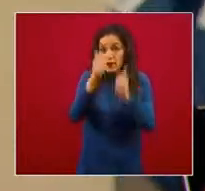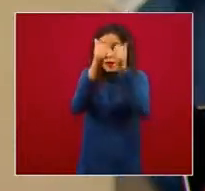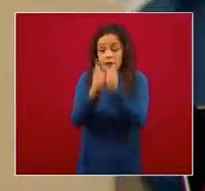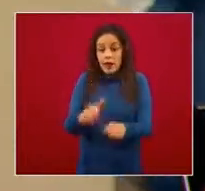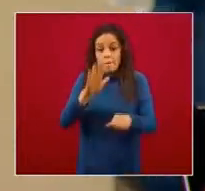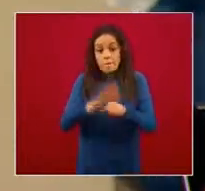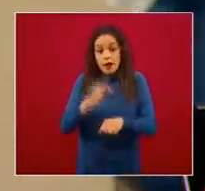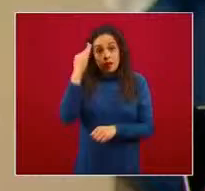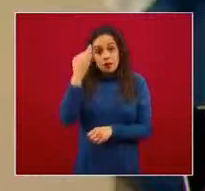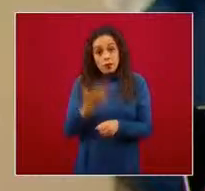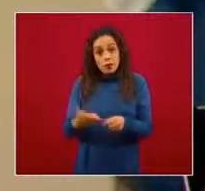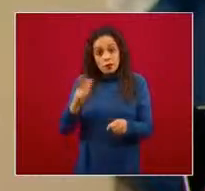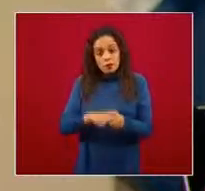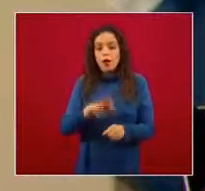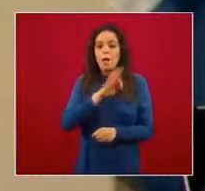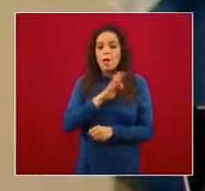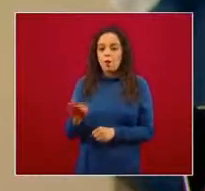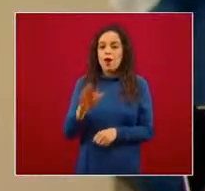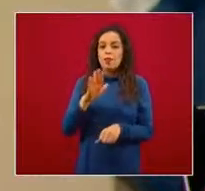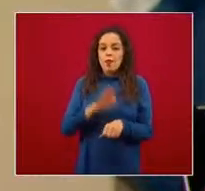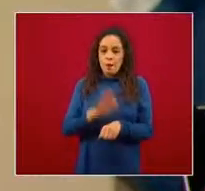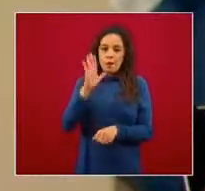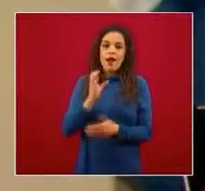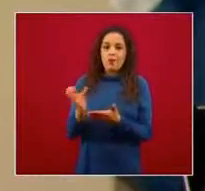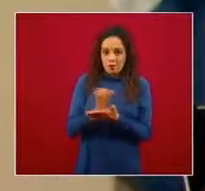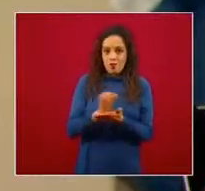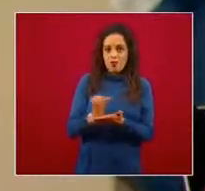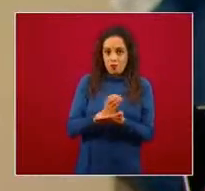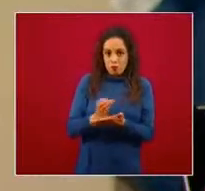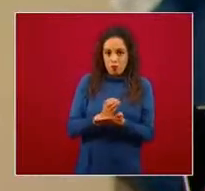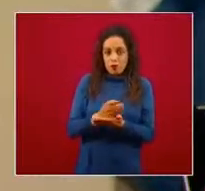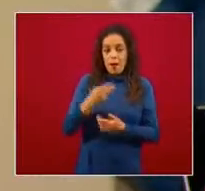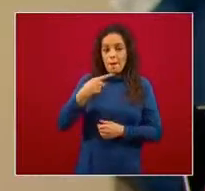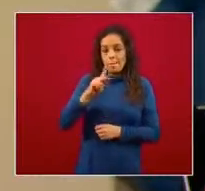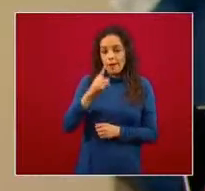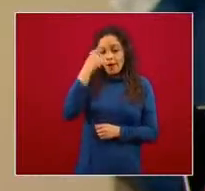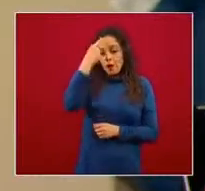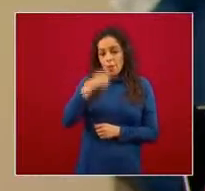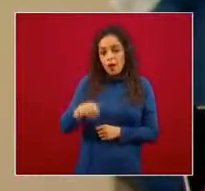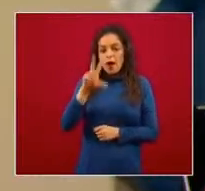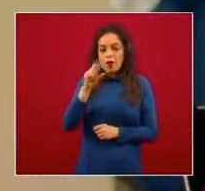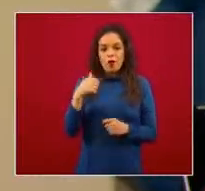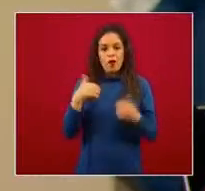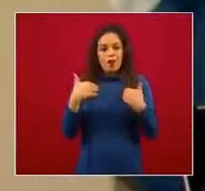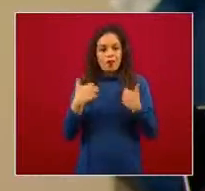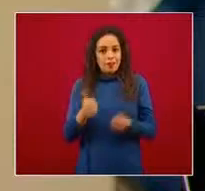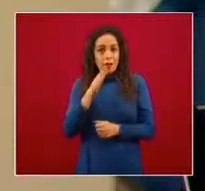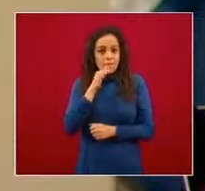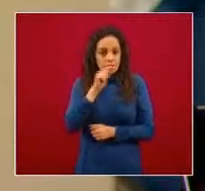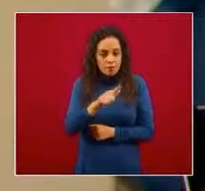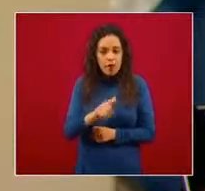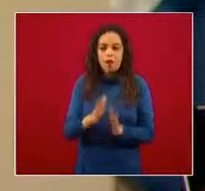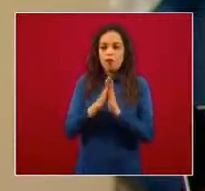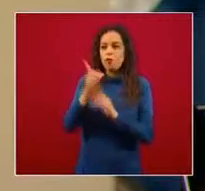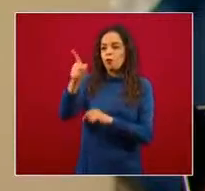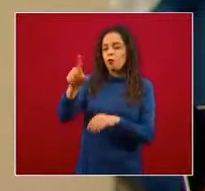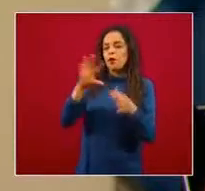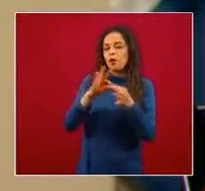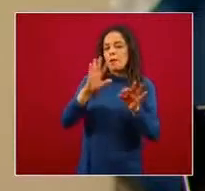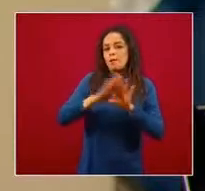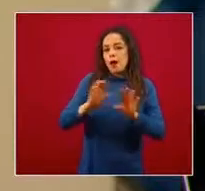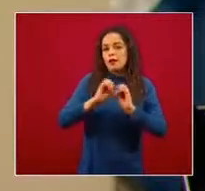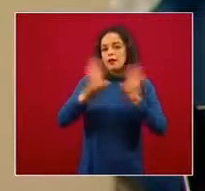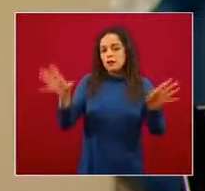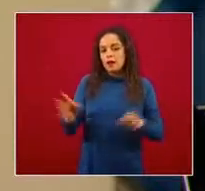they're hospitalized, the greater the chances of recovery. However, I'd like you